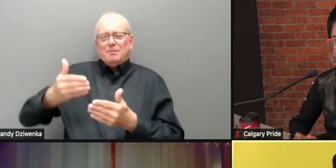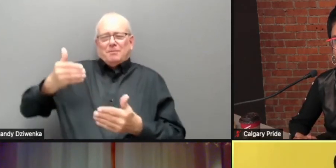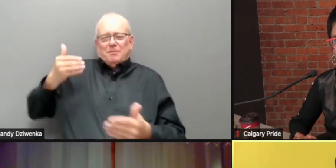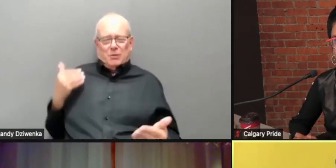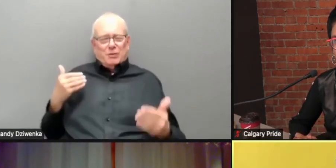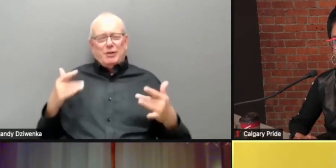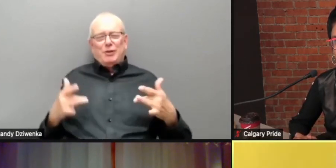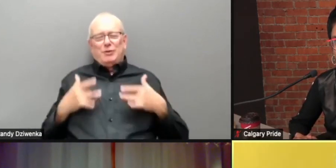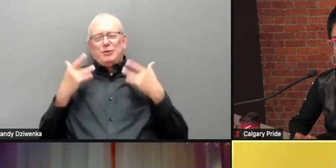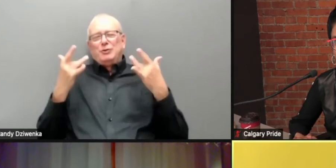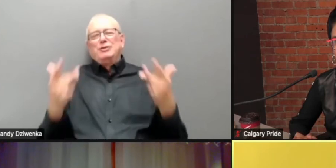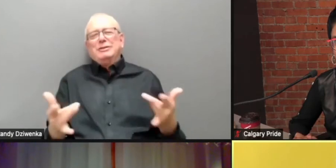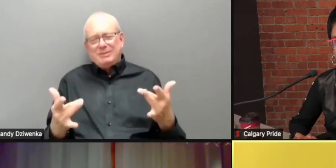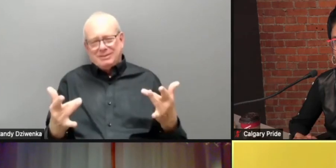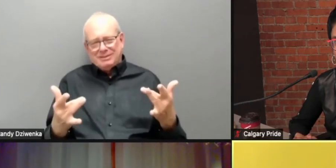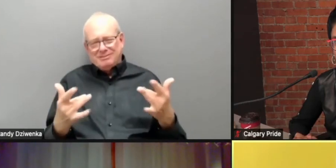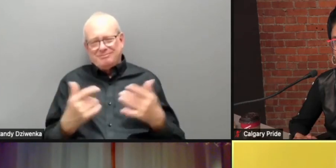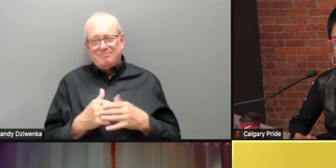2006.